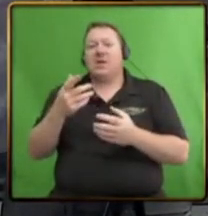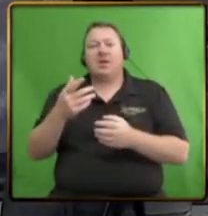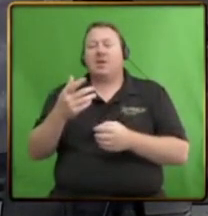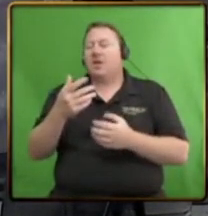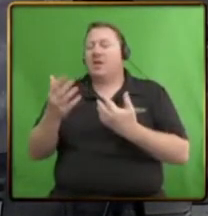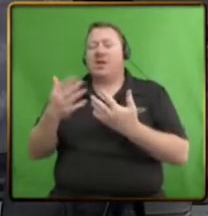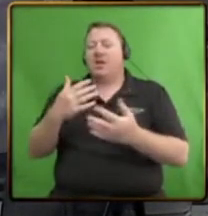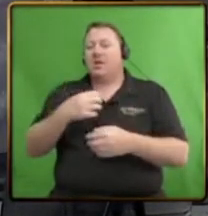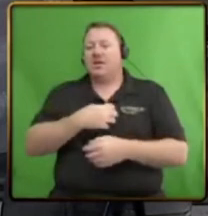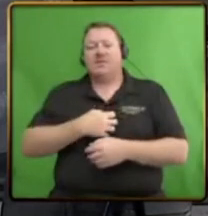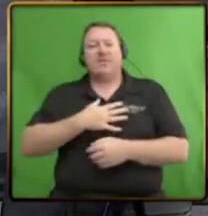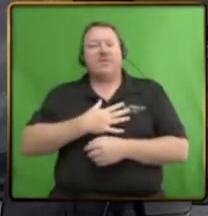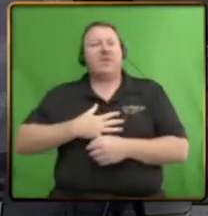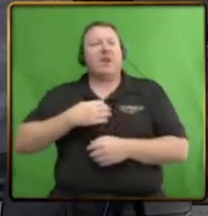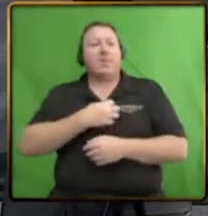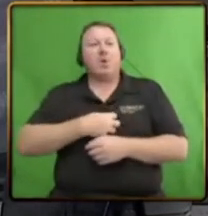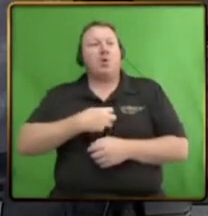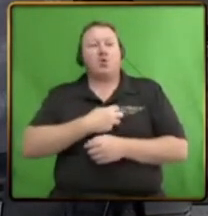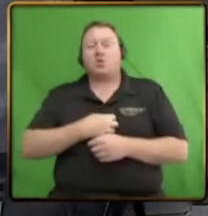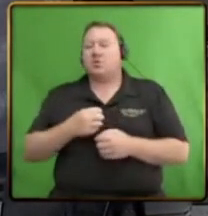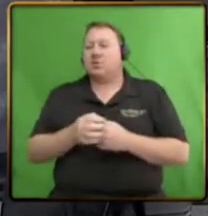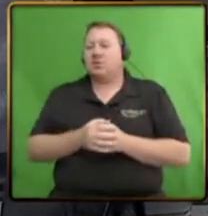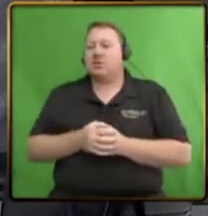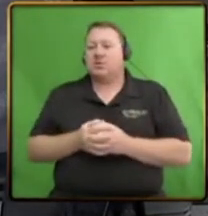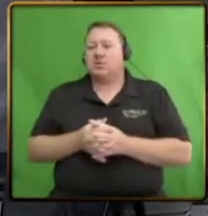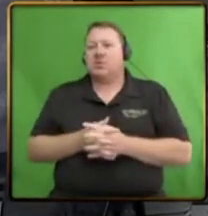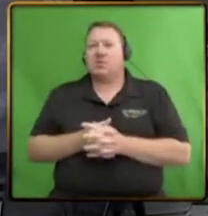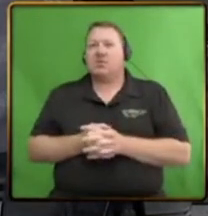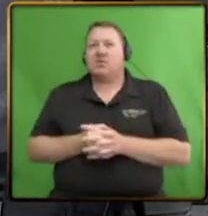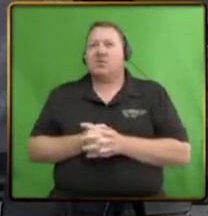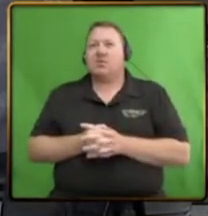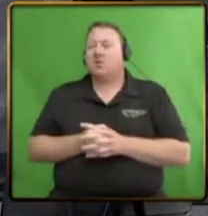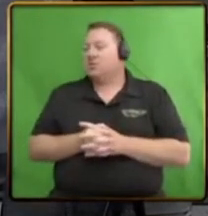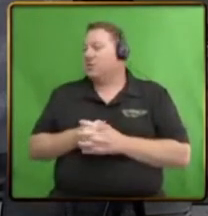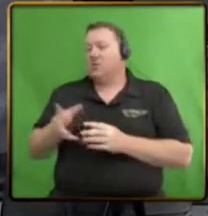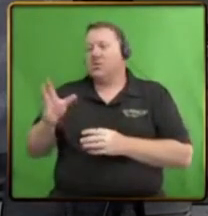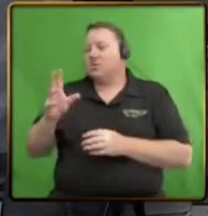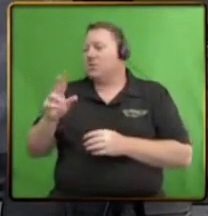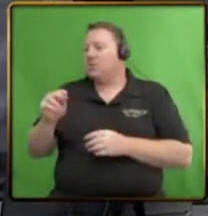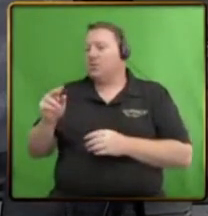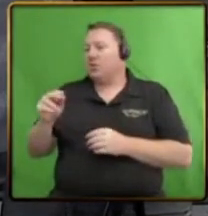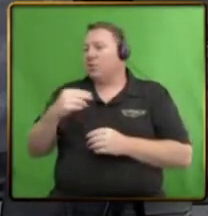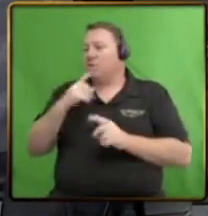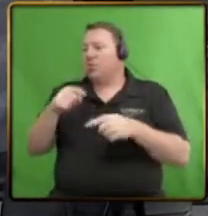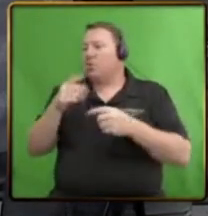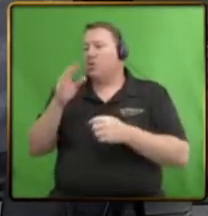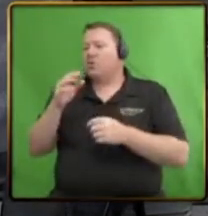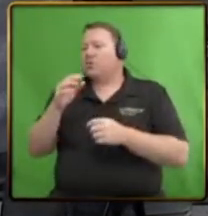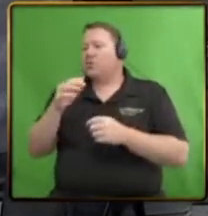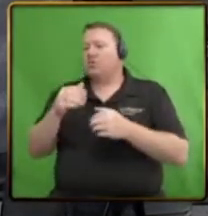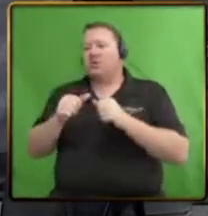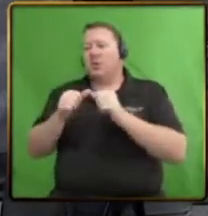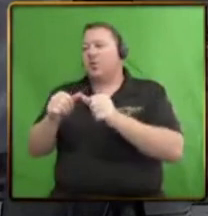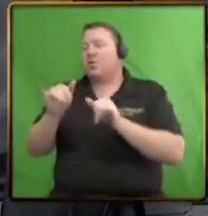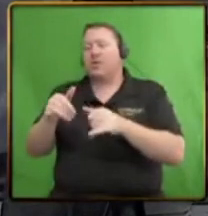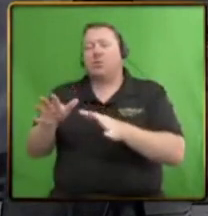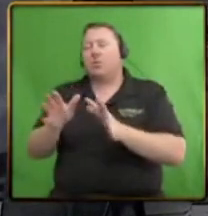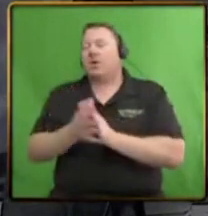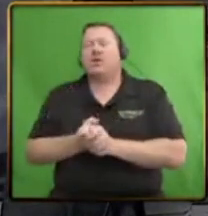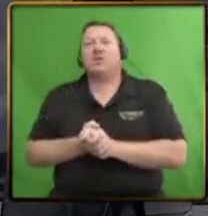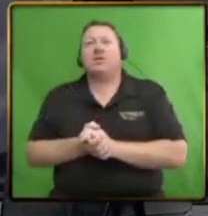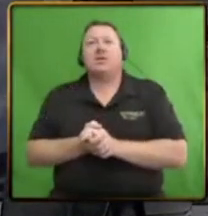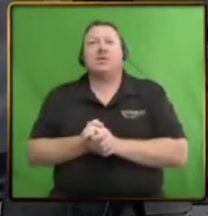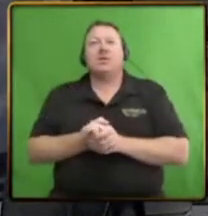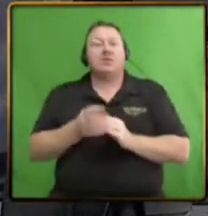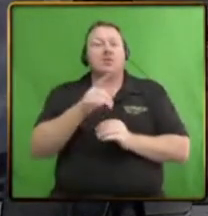That is not a point of order, and you have not asked him whether he would like to take a question. Honourable Swart, please proceed. The question